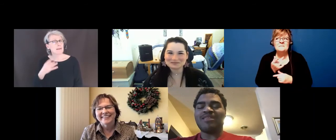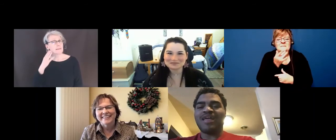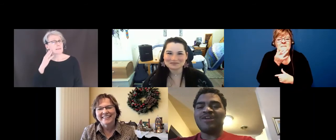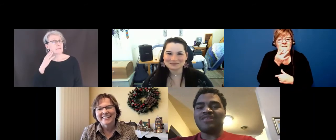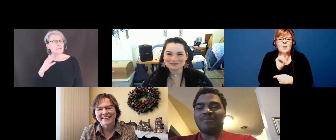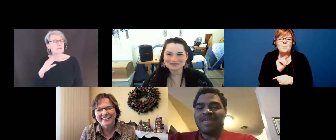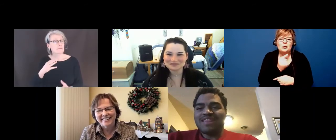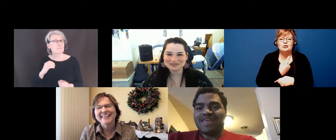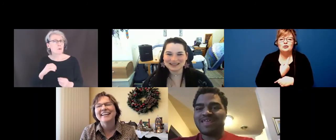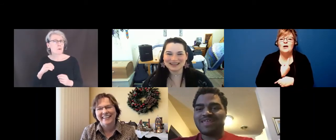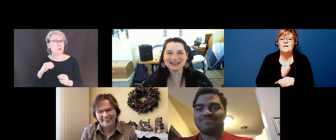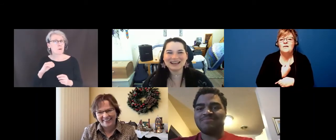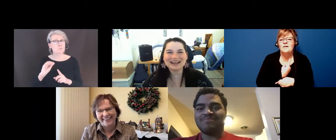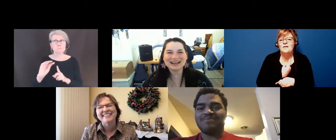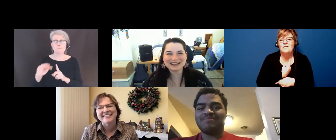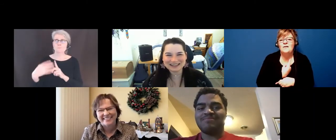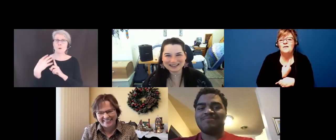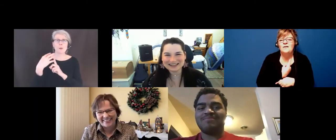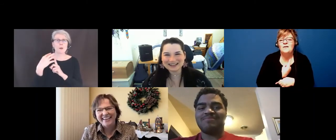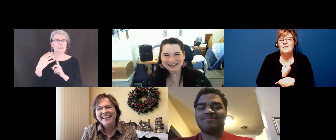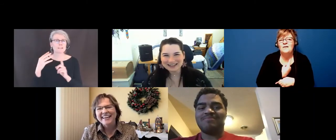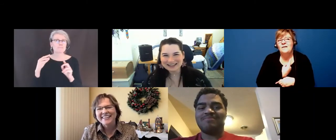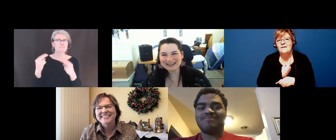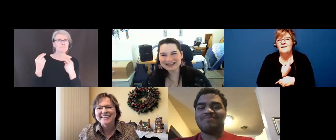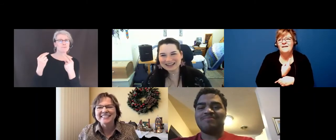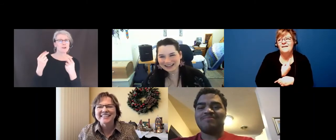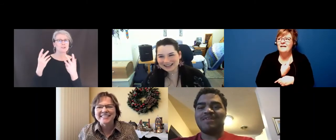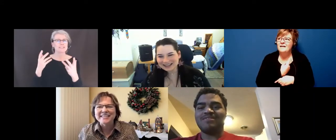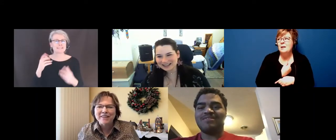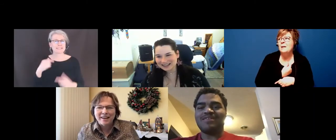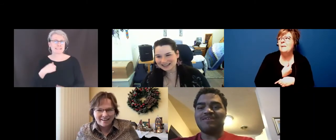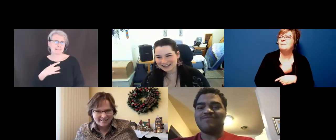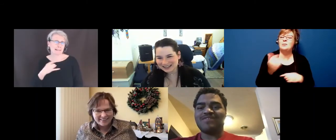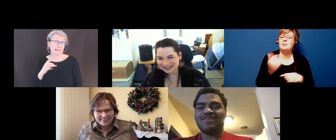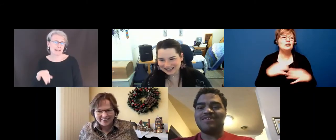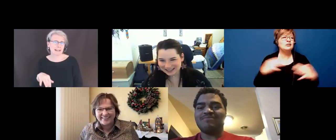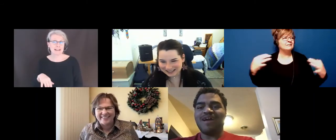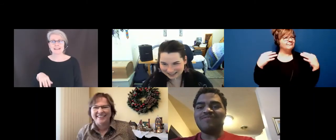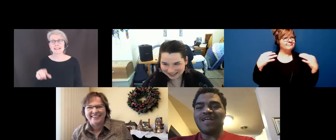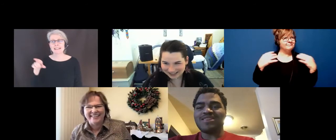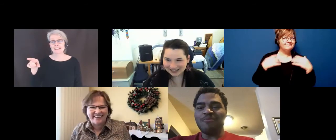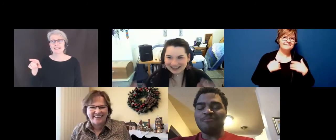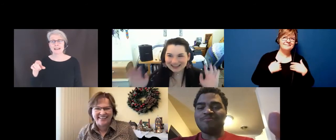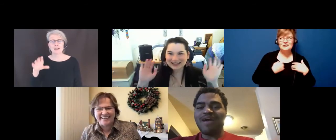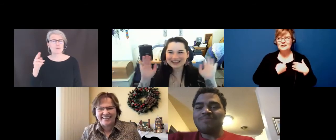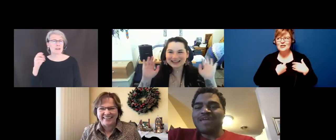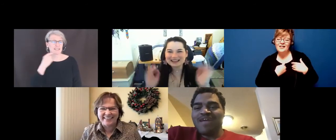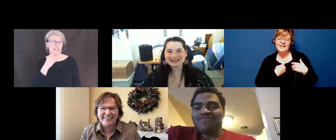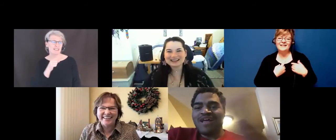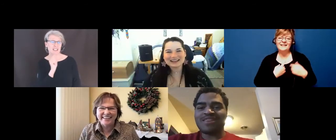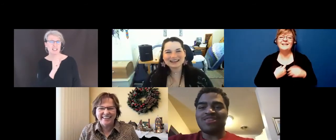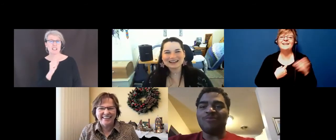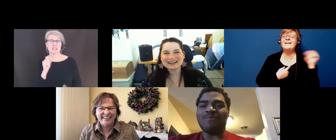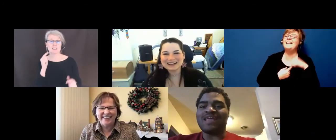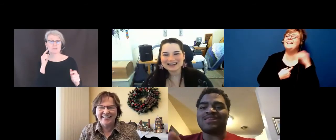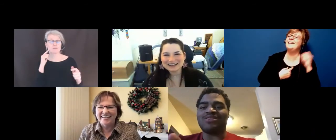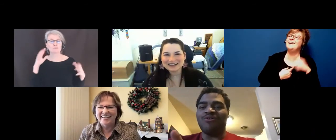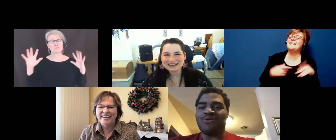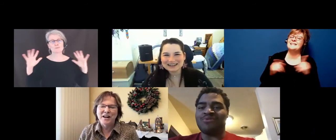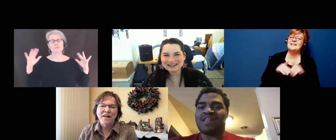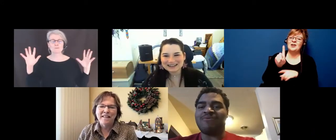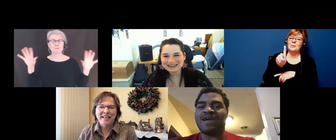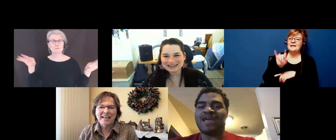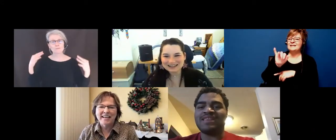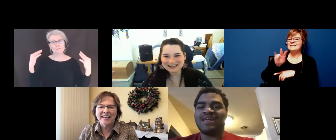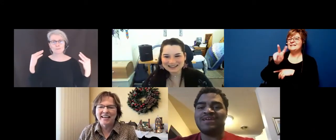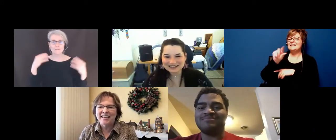more spotlight or something. I hear ya. He's a diva. I've done so many